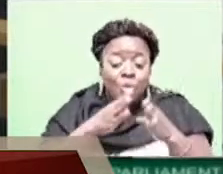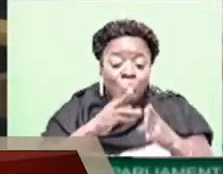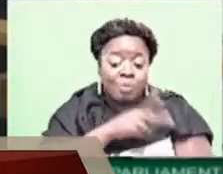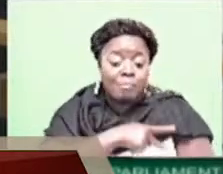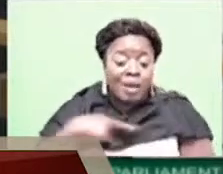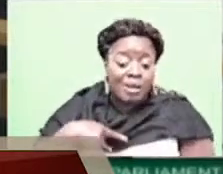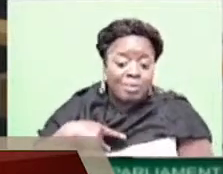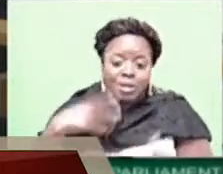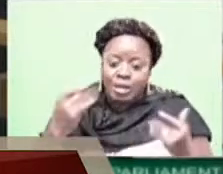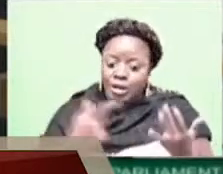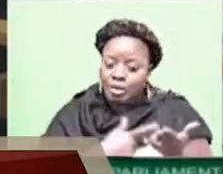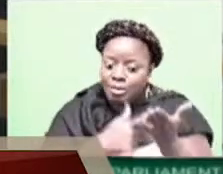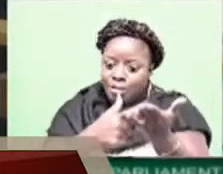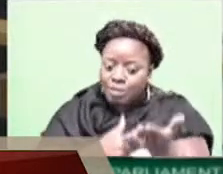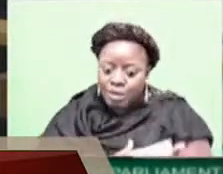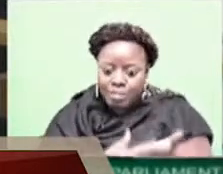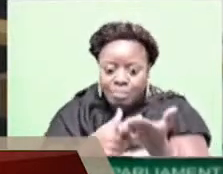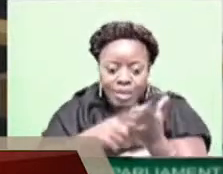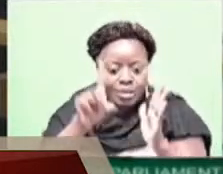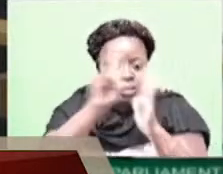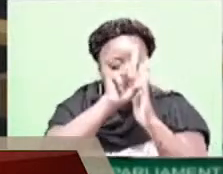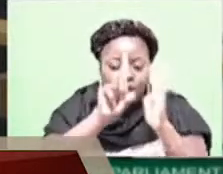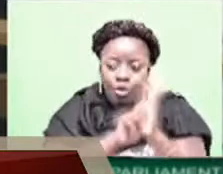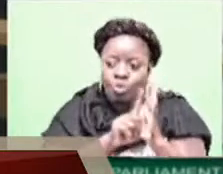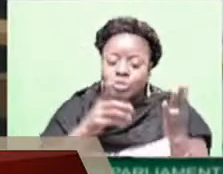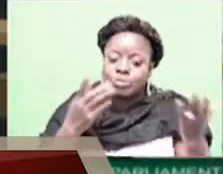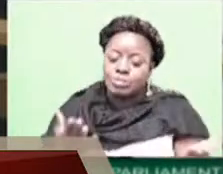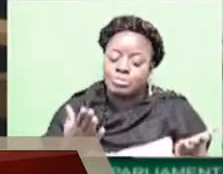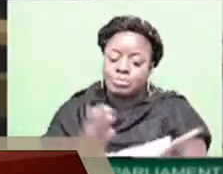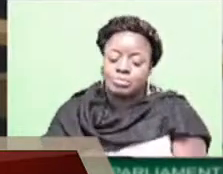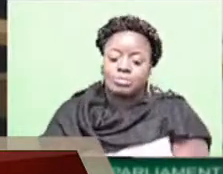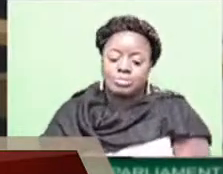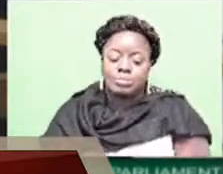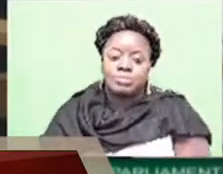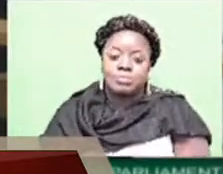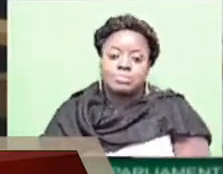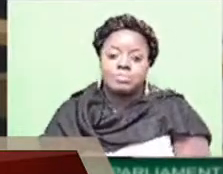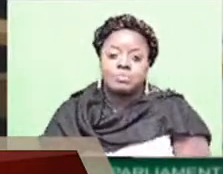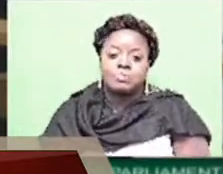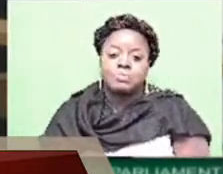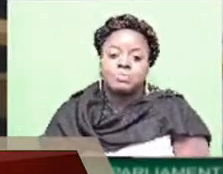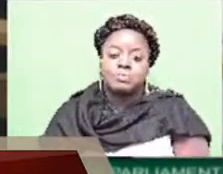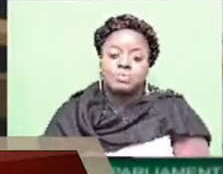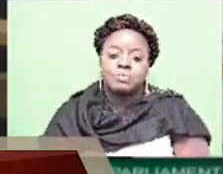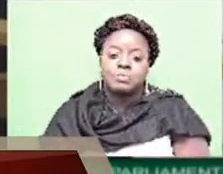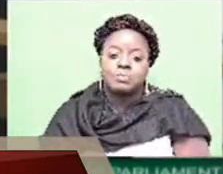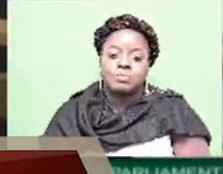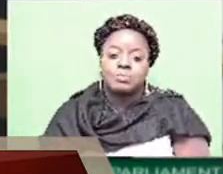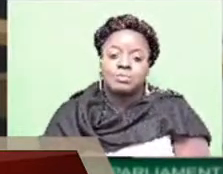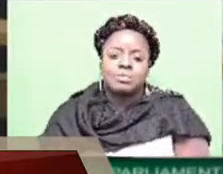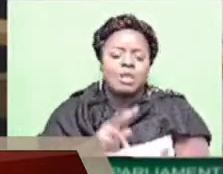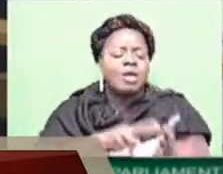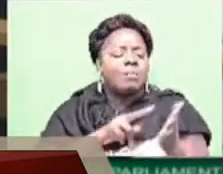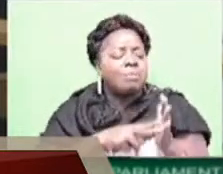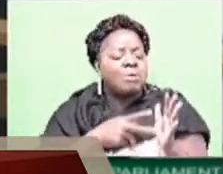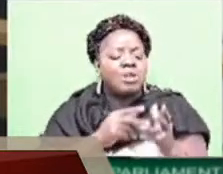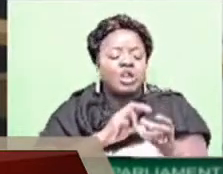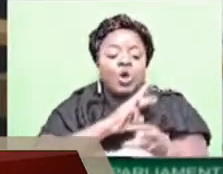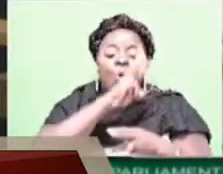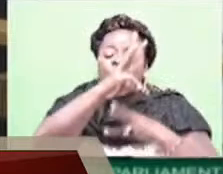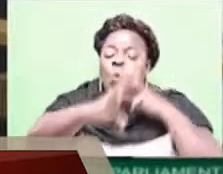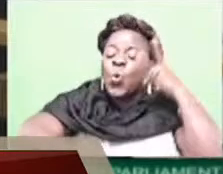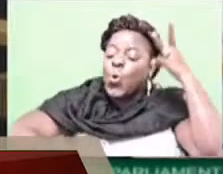a particular piece of legislation. And this comes on the heel, Madam President, that the world is facing the COVID-19